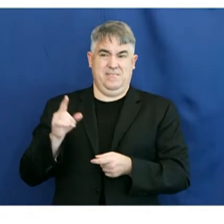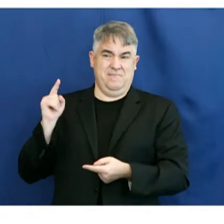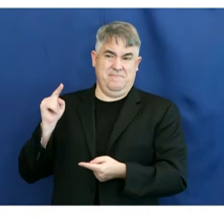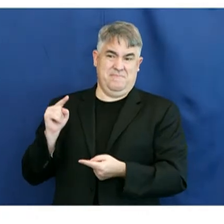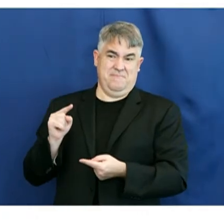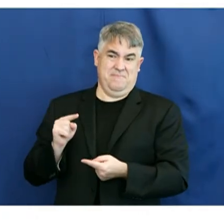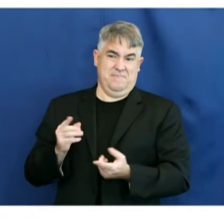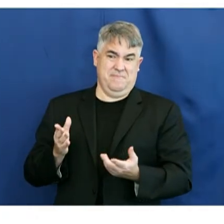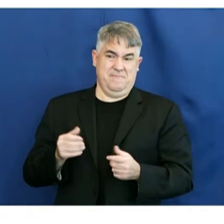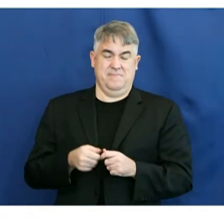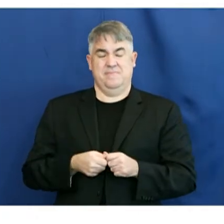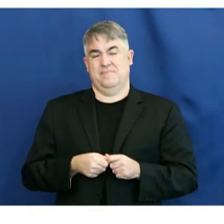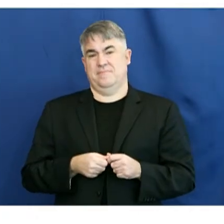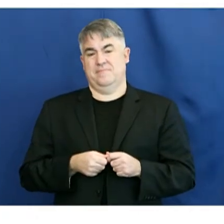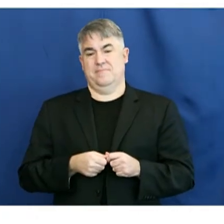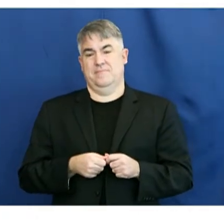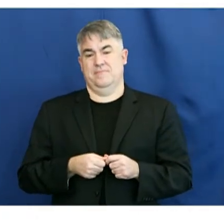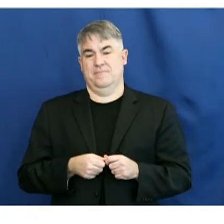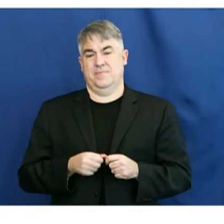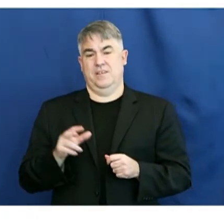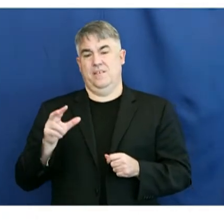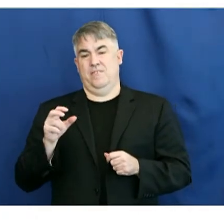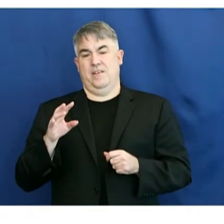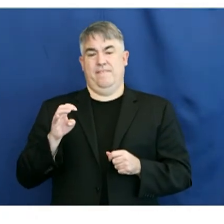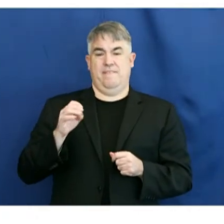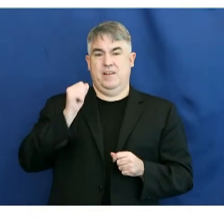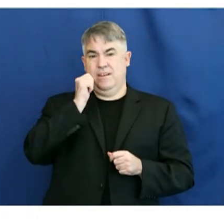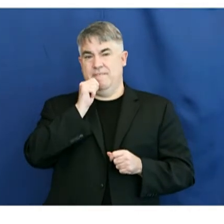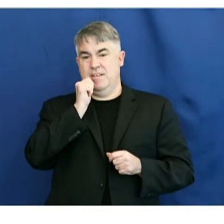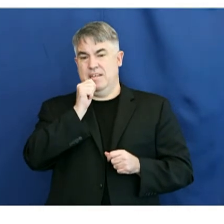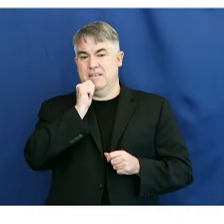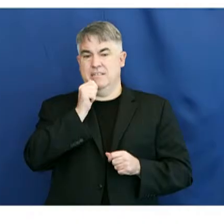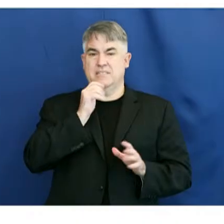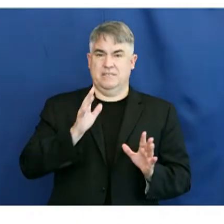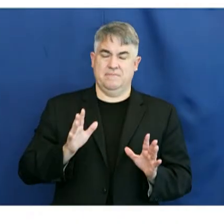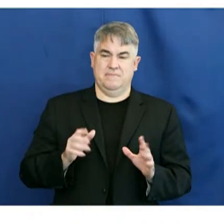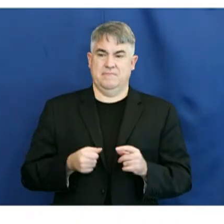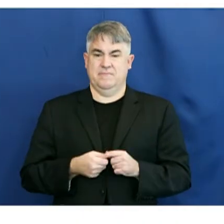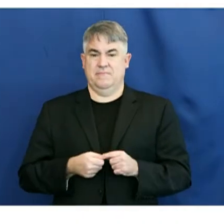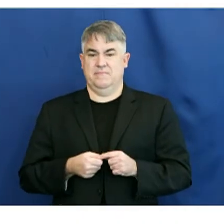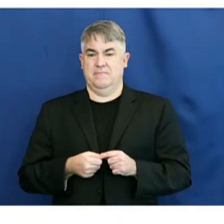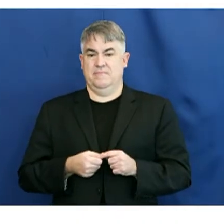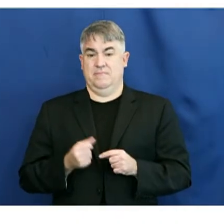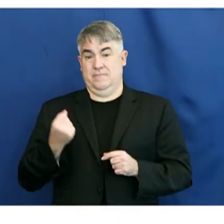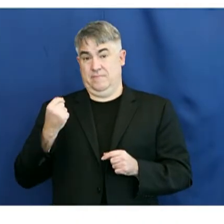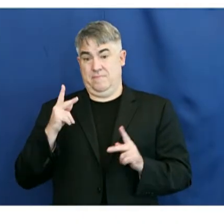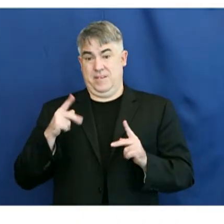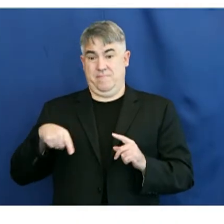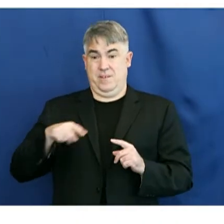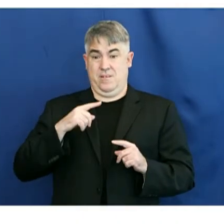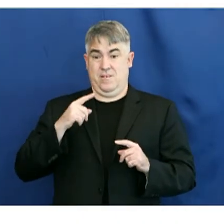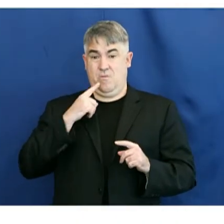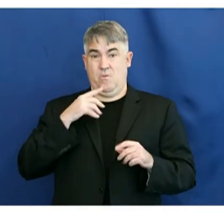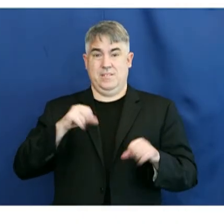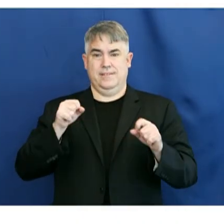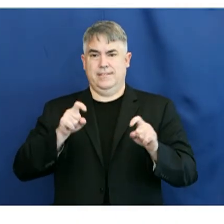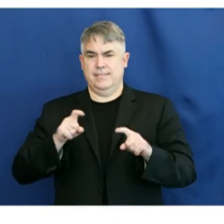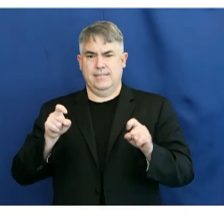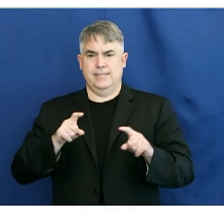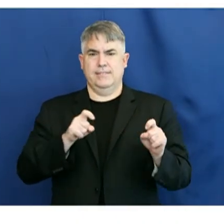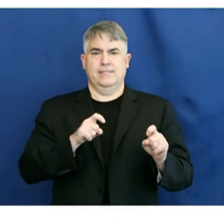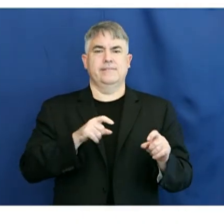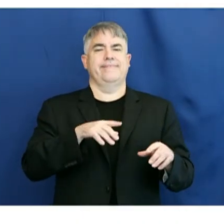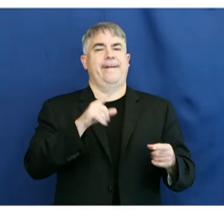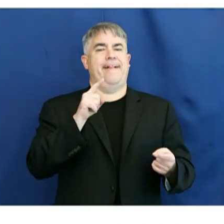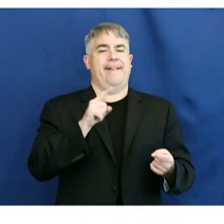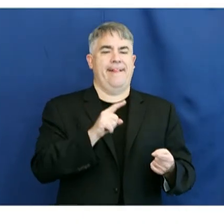Our daily numbers in the 300 to 400s, a day with 100. Again, the testing numbers are down. This is not due to a lack of